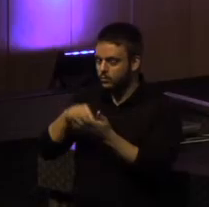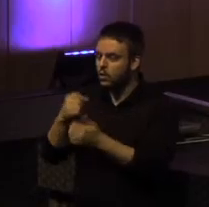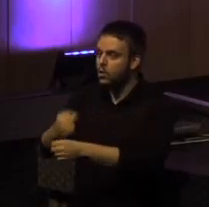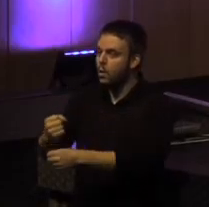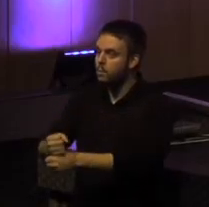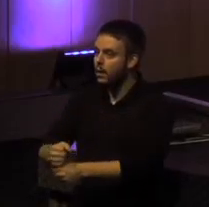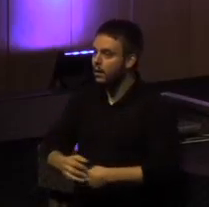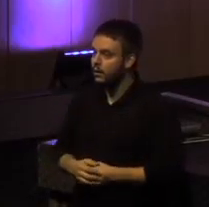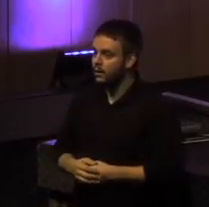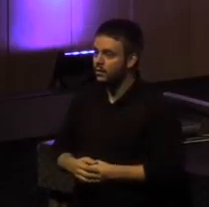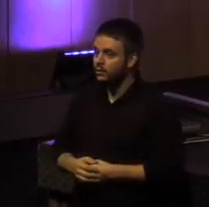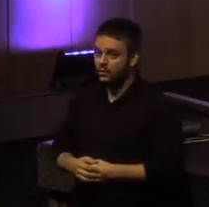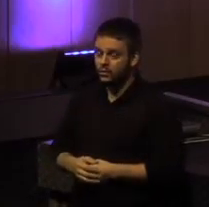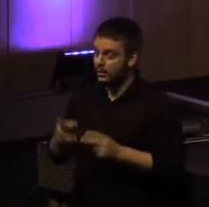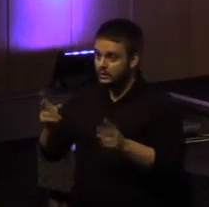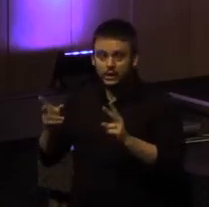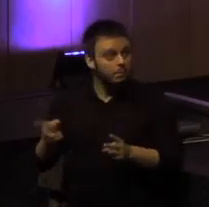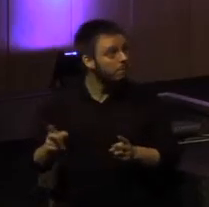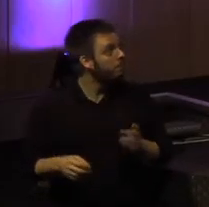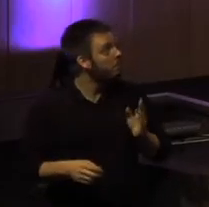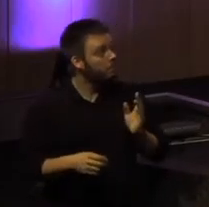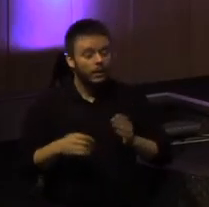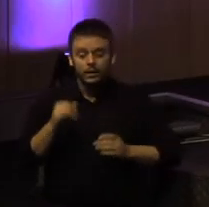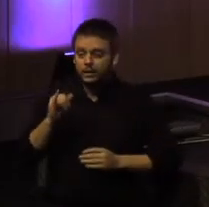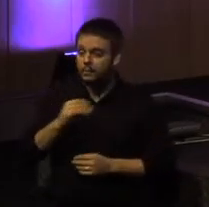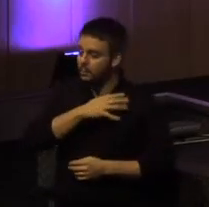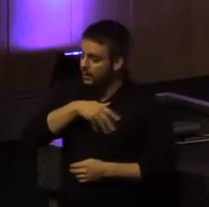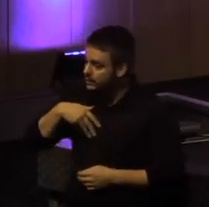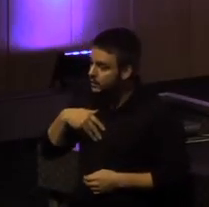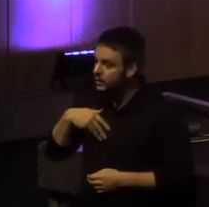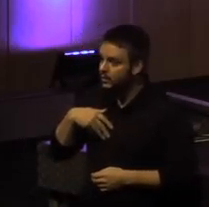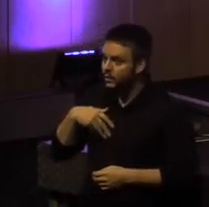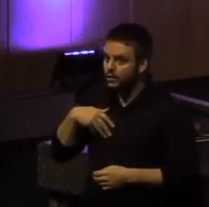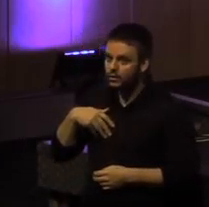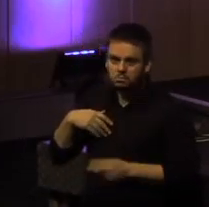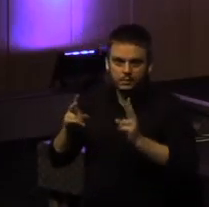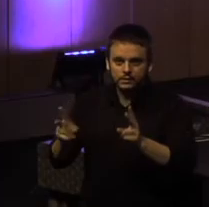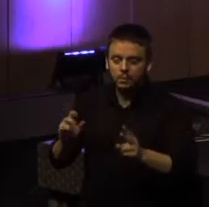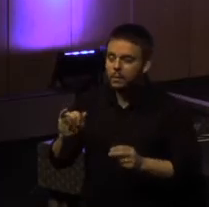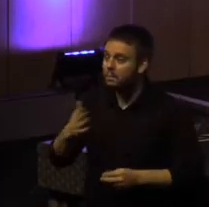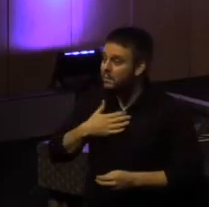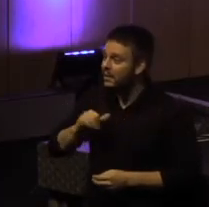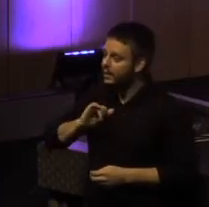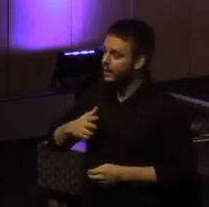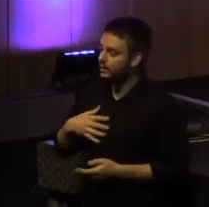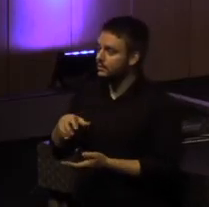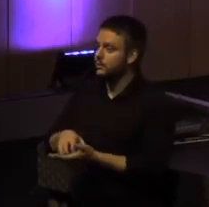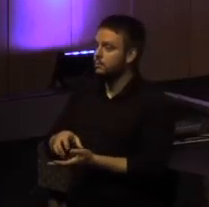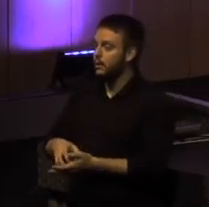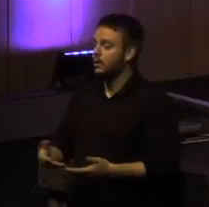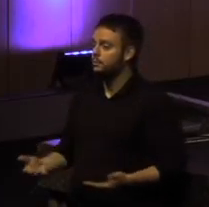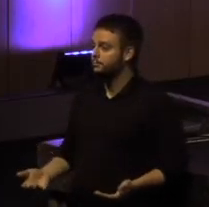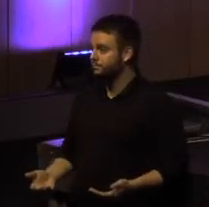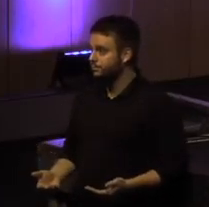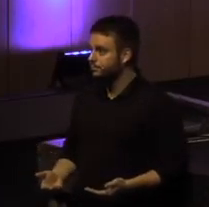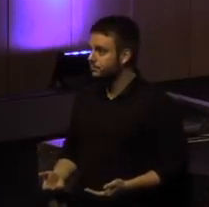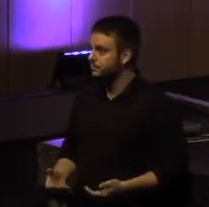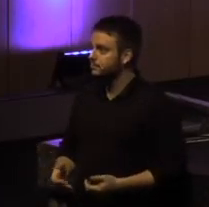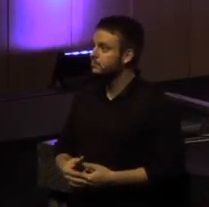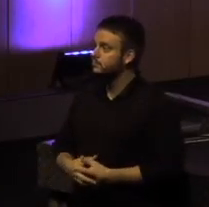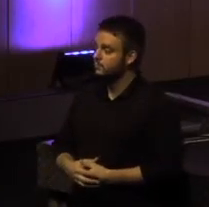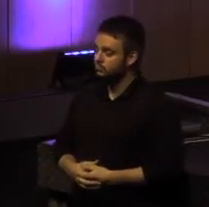Oh, so these yellow dots, this is a map of the entire United States, and these yellow dots are